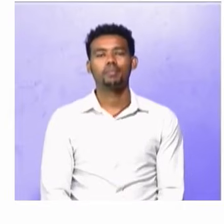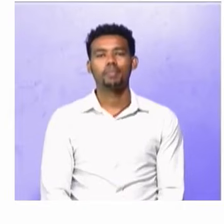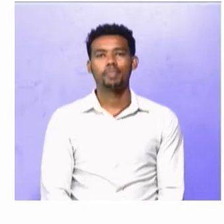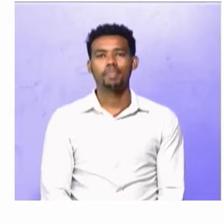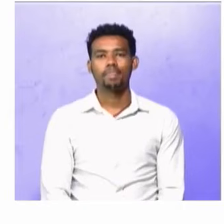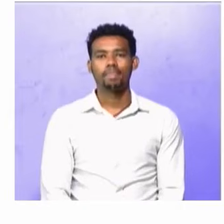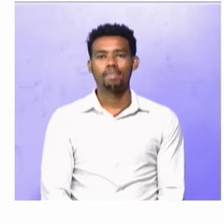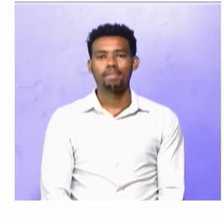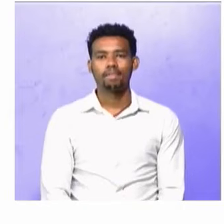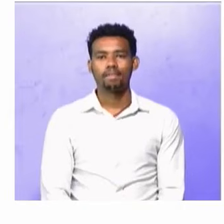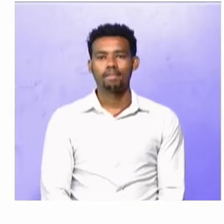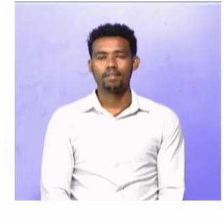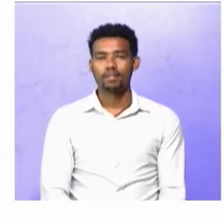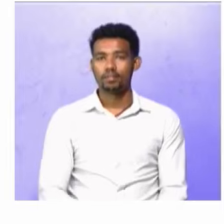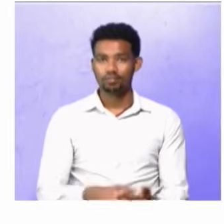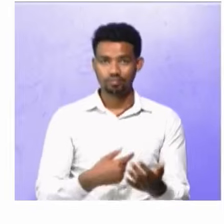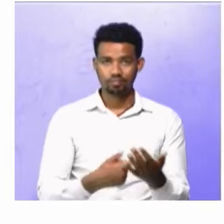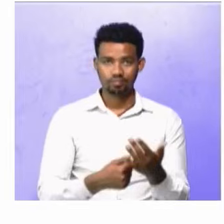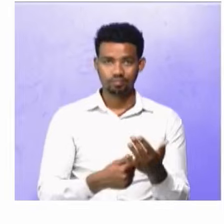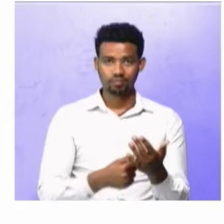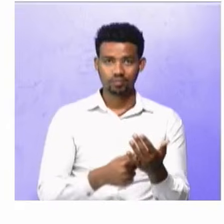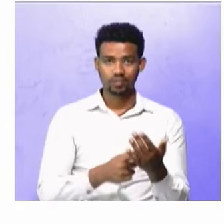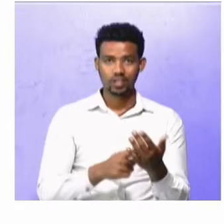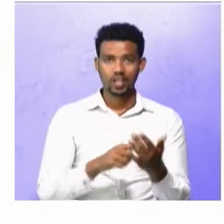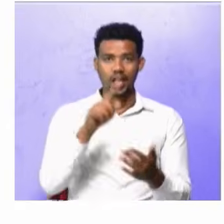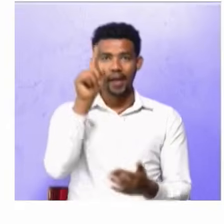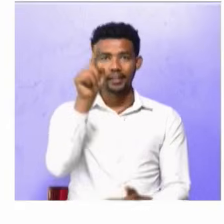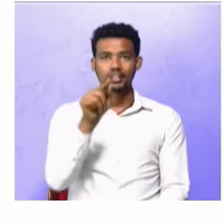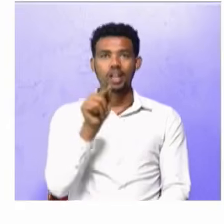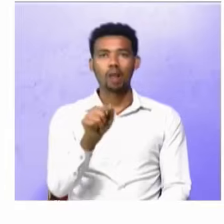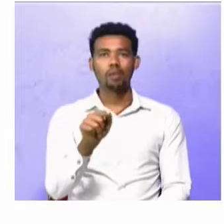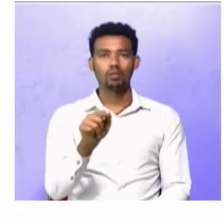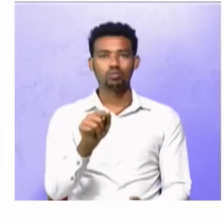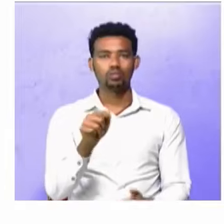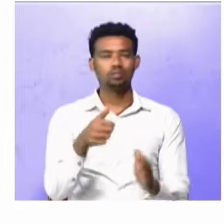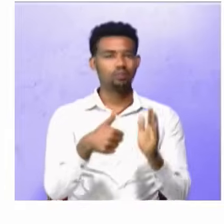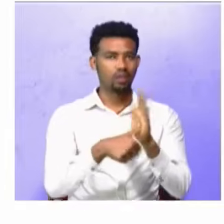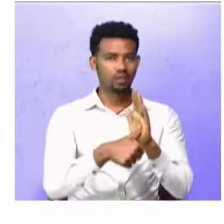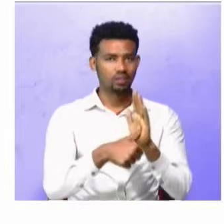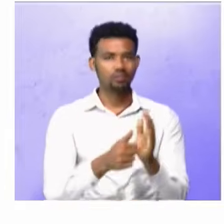Sorry. Here is exclamatory mark.